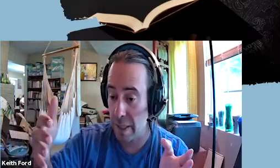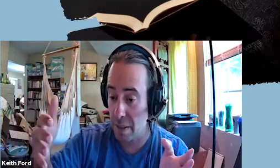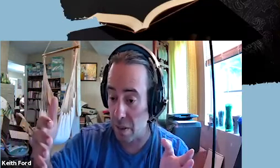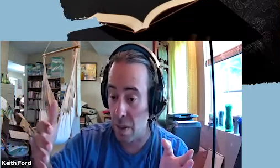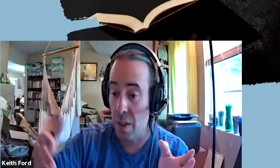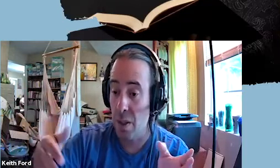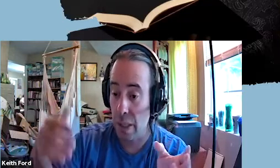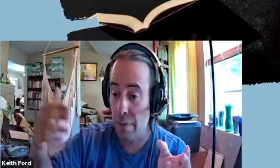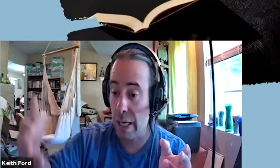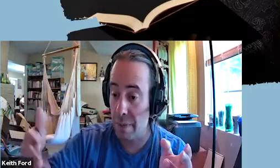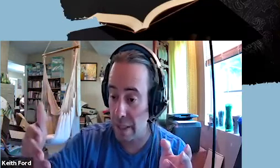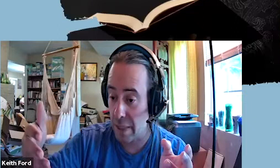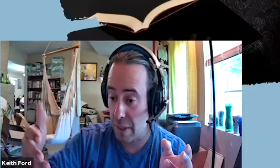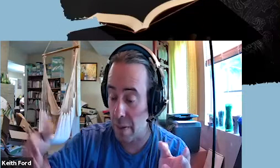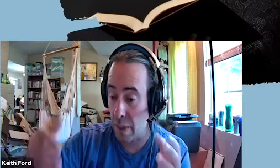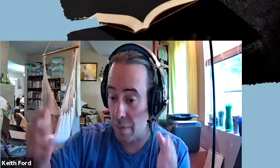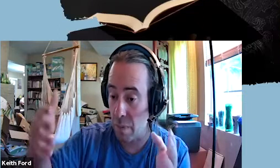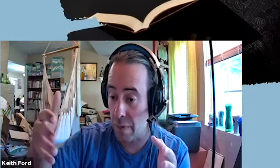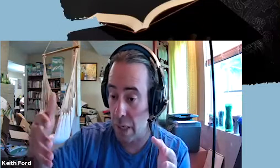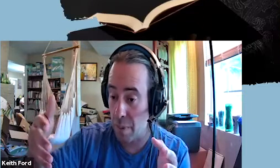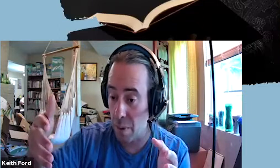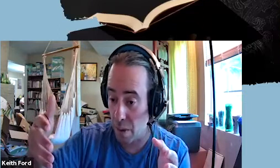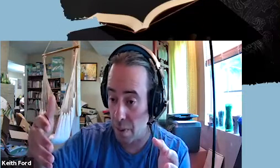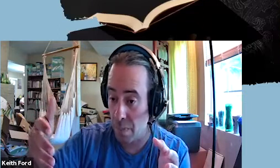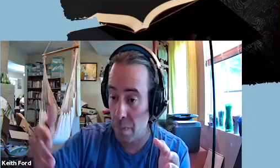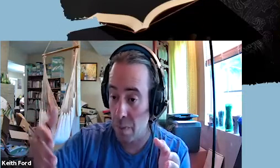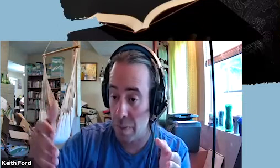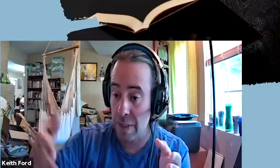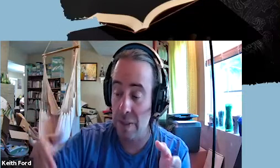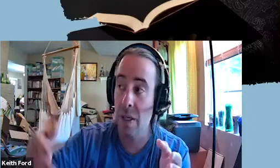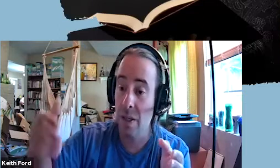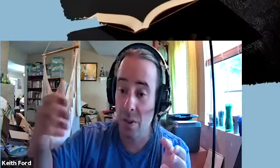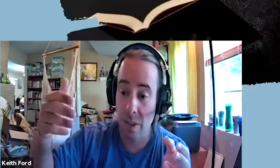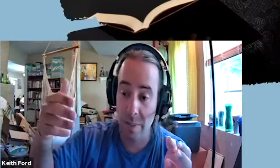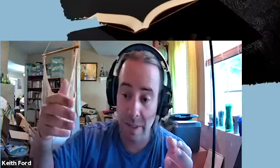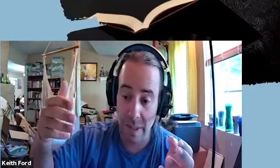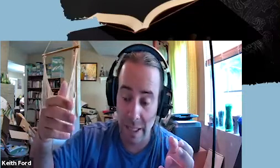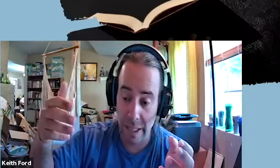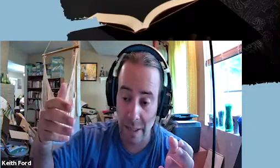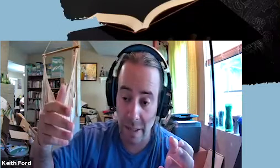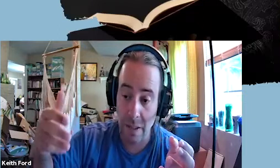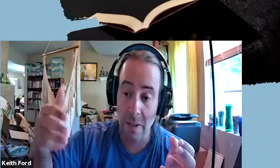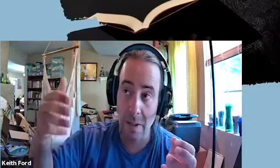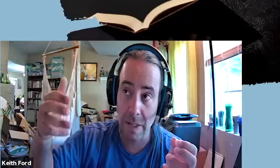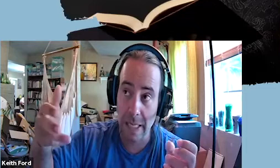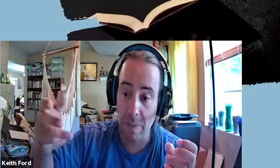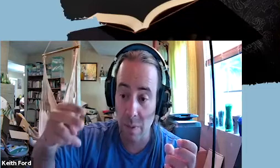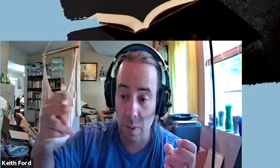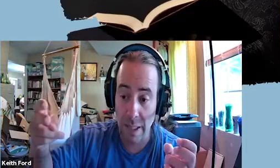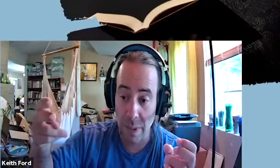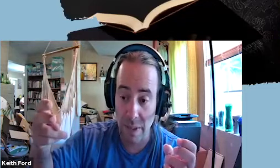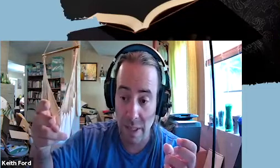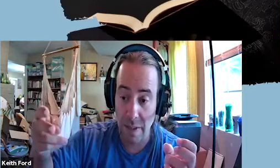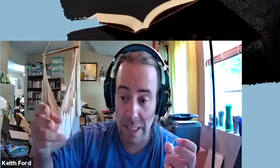6th semester, you have right of assignment and right of comparable load, which means you're going to be assigned the same,